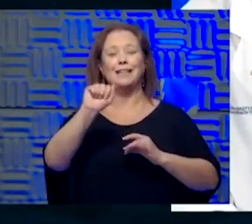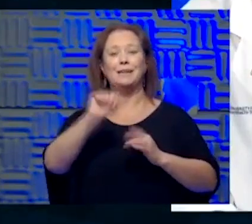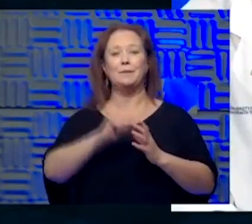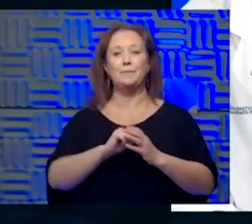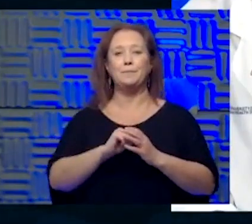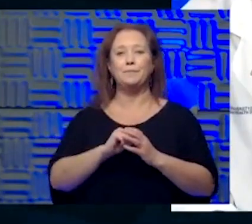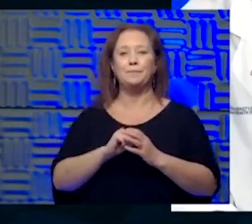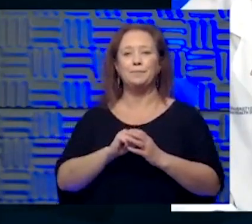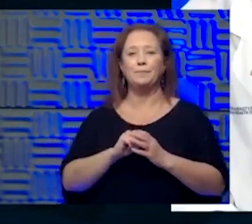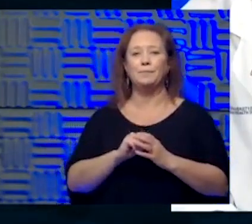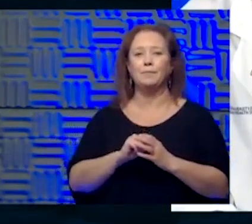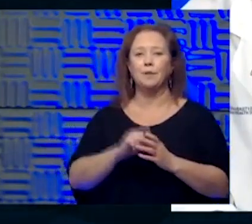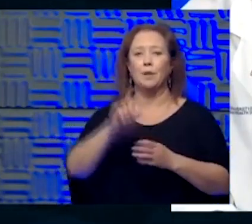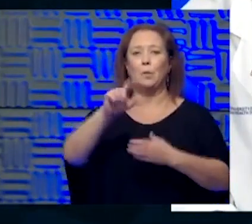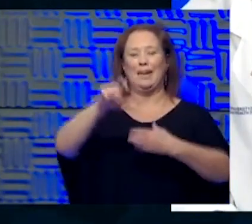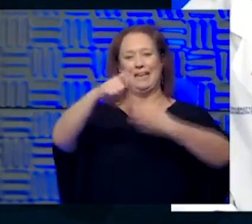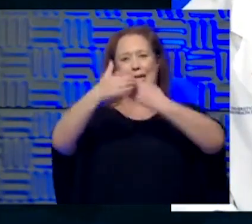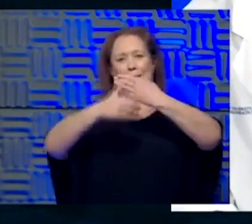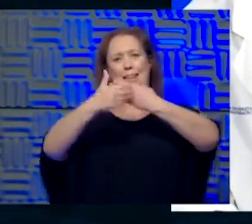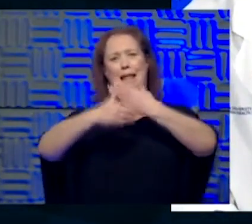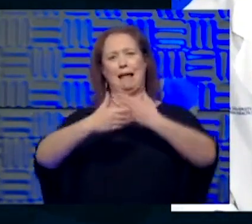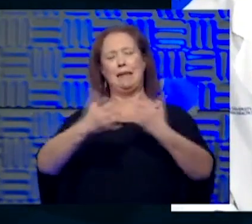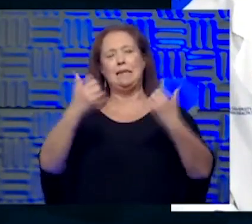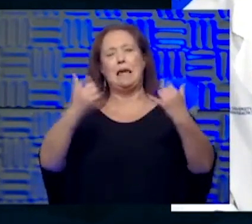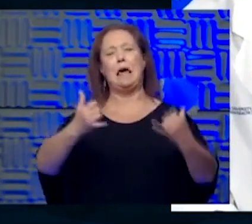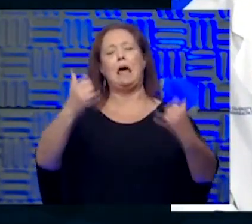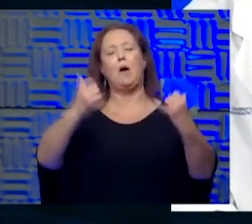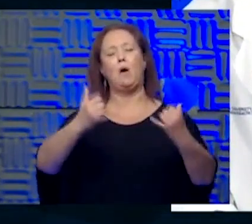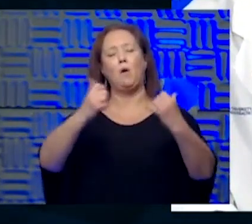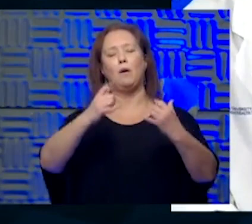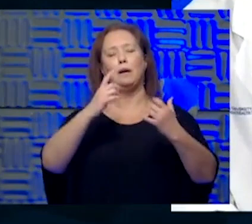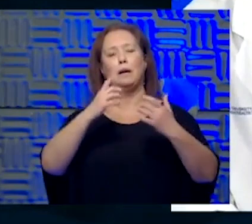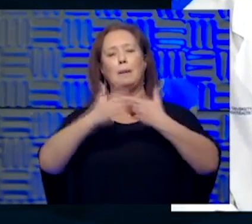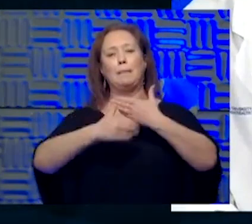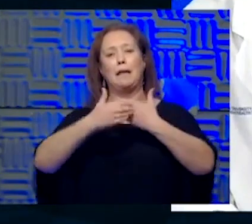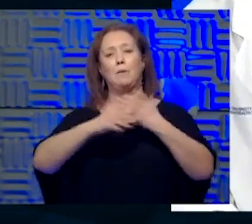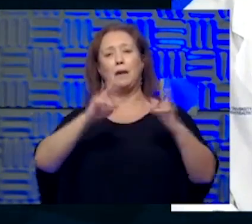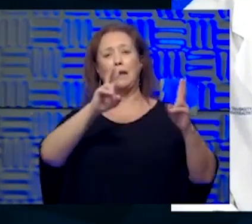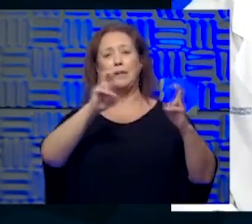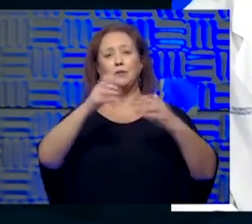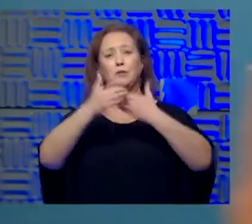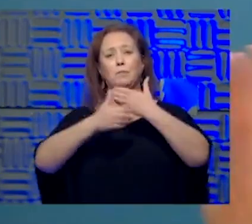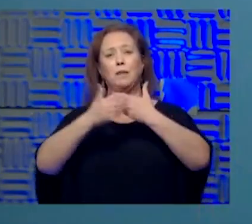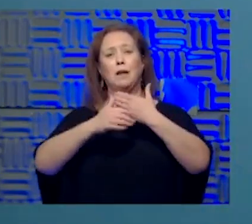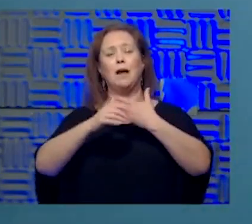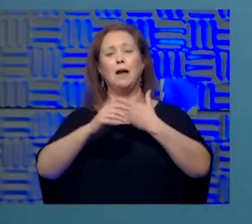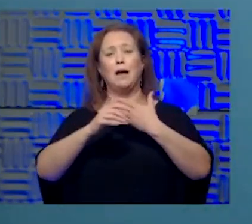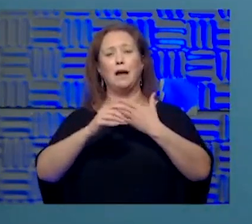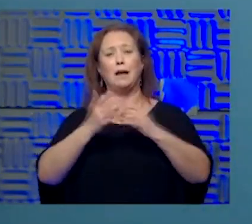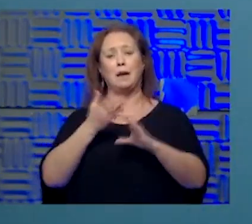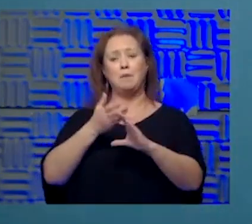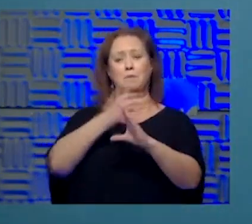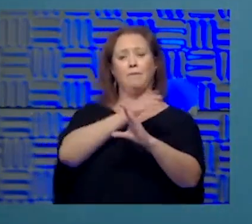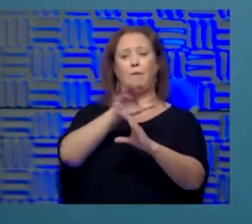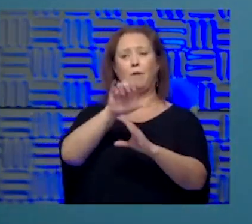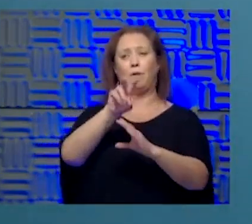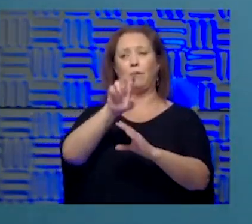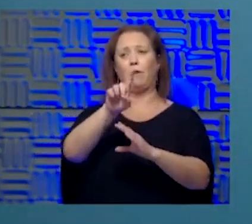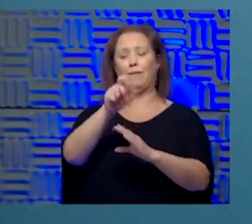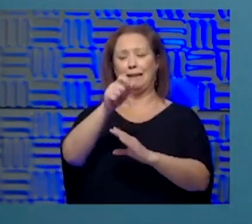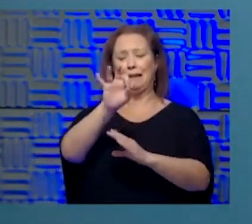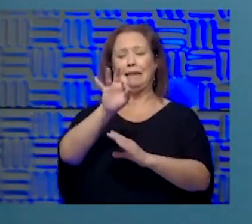Final thoughts. We need blood now more than ever. We had issues trying to get blood donors in the door before COVID-19 happened.